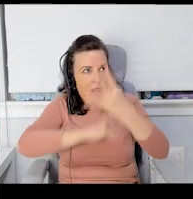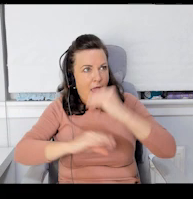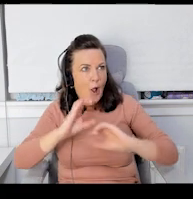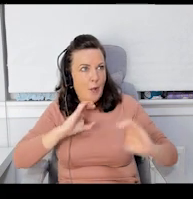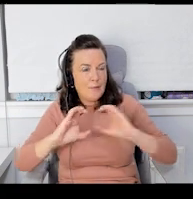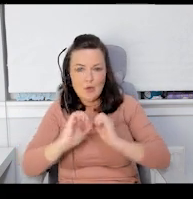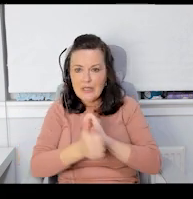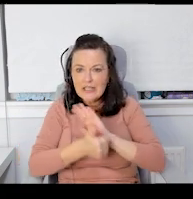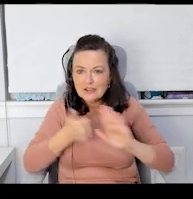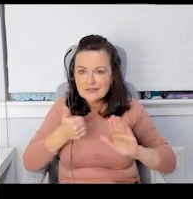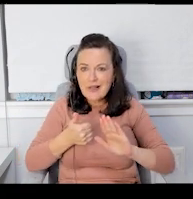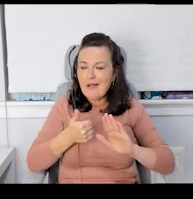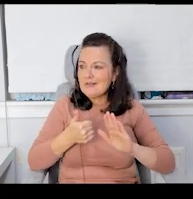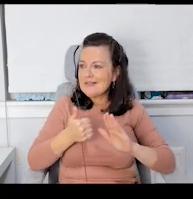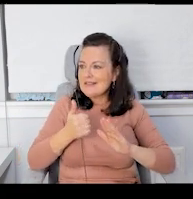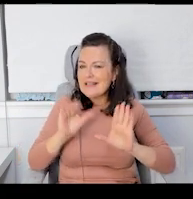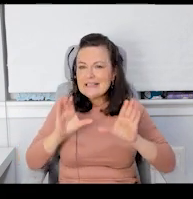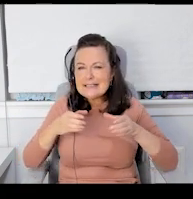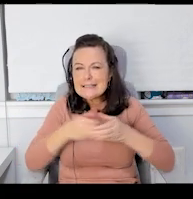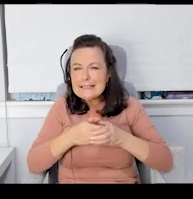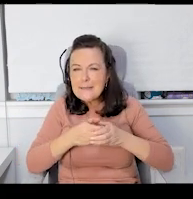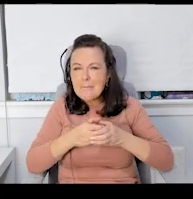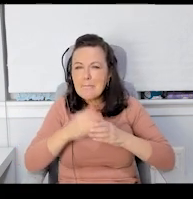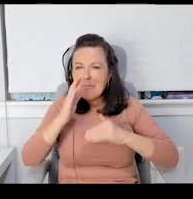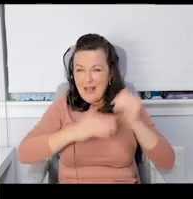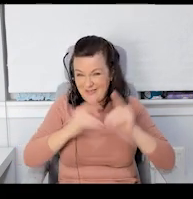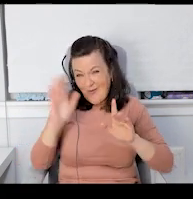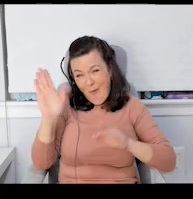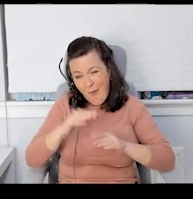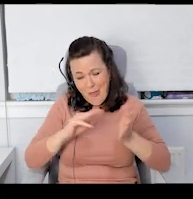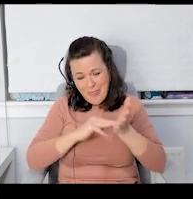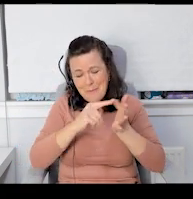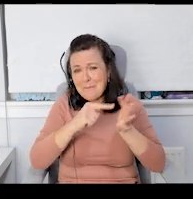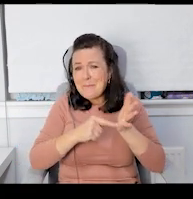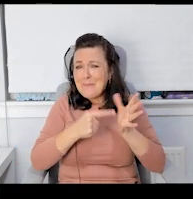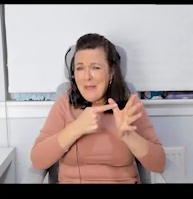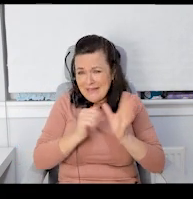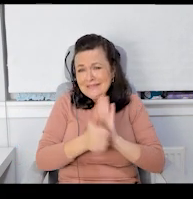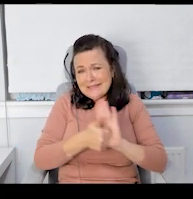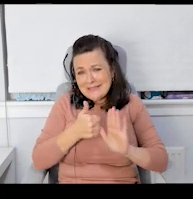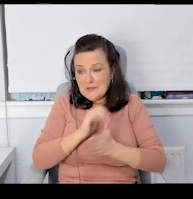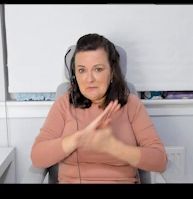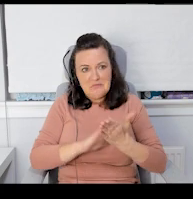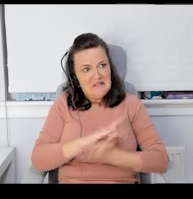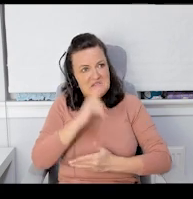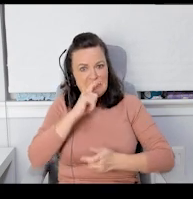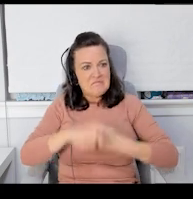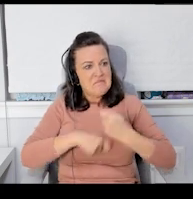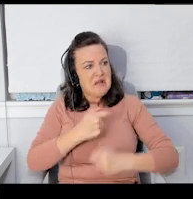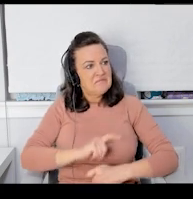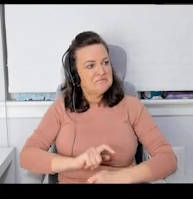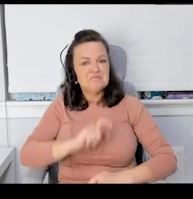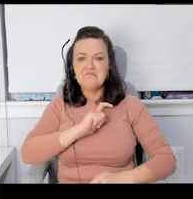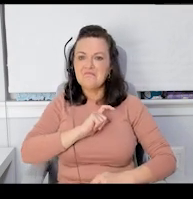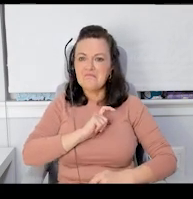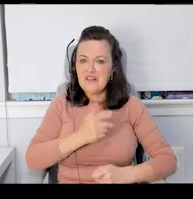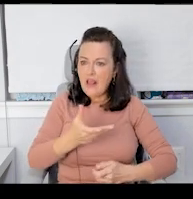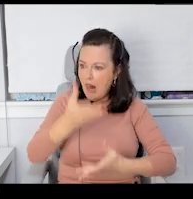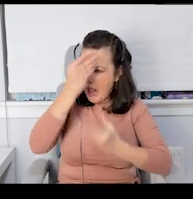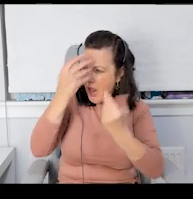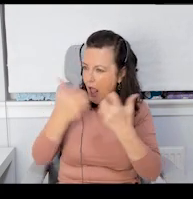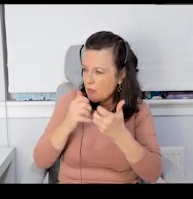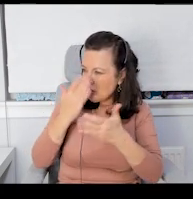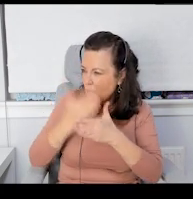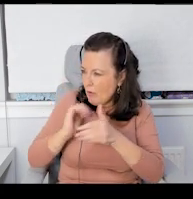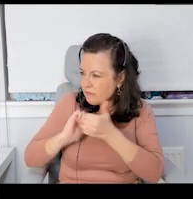and communication skills and all these things. So all these meta skills that make them better communicators. They